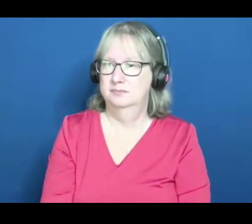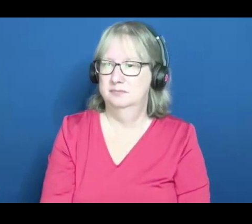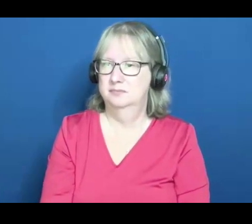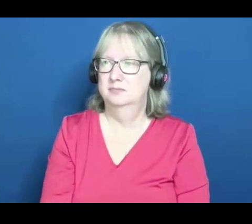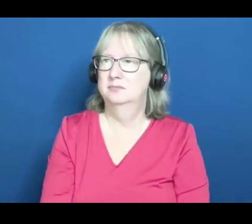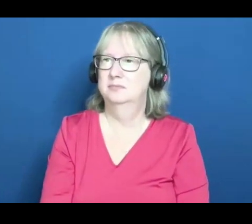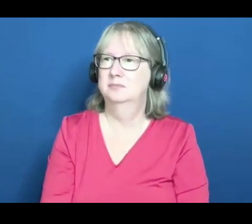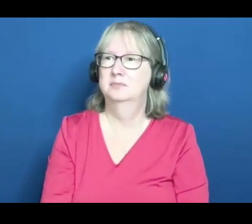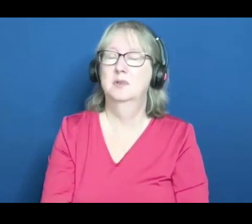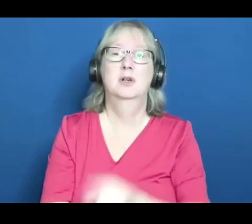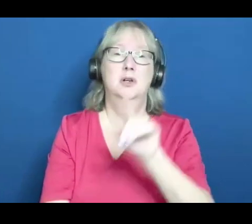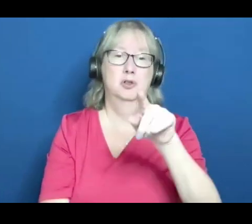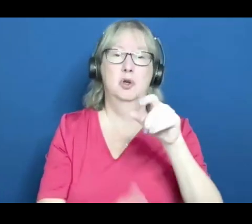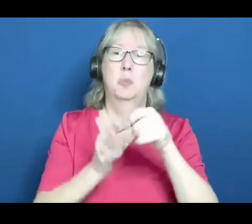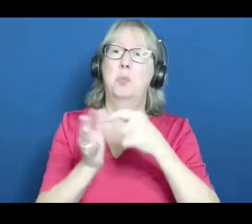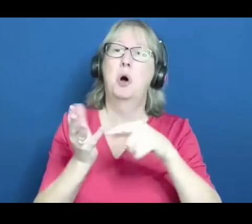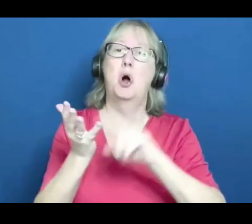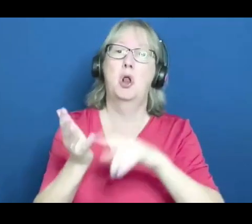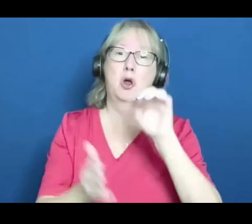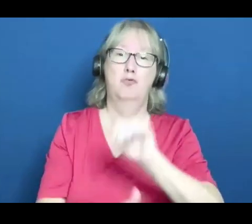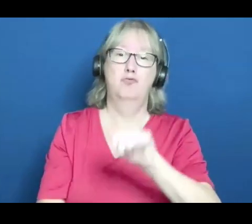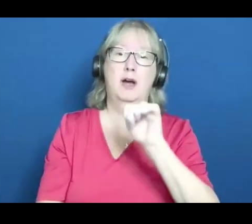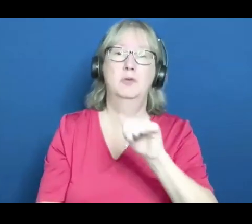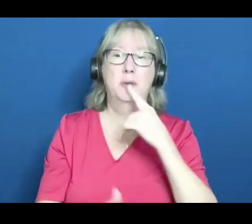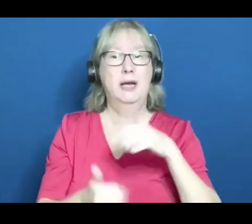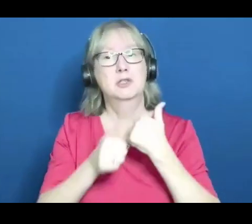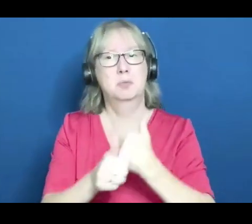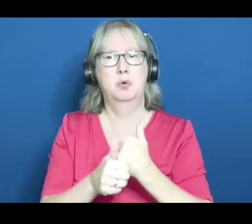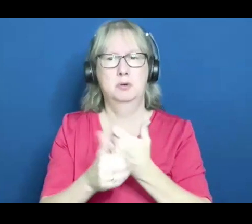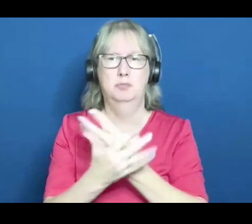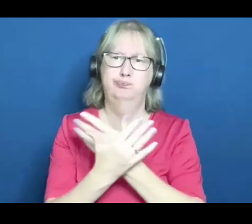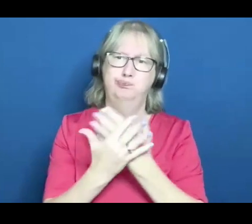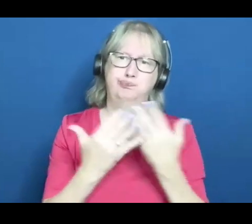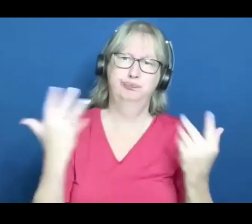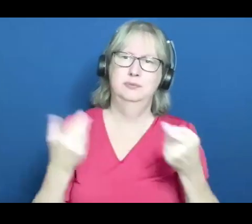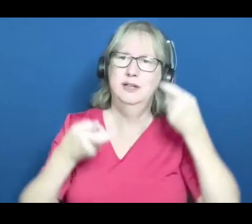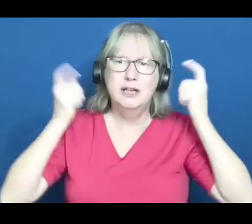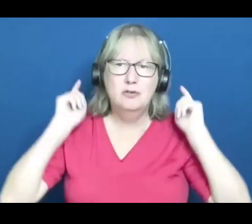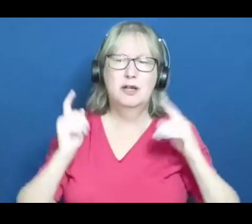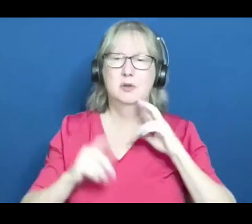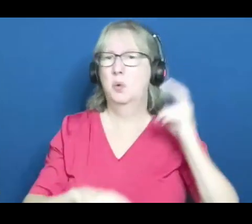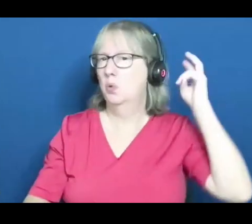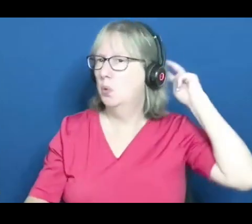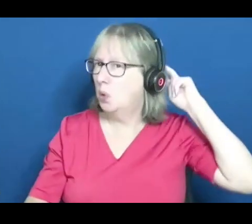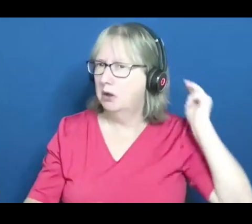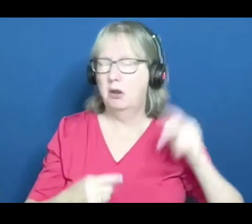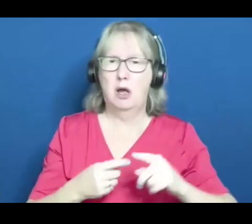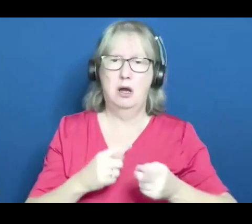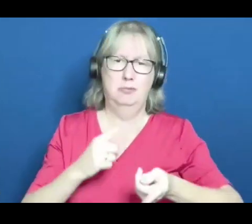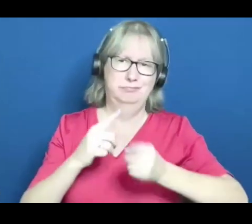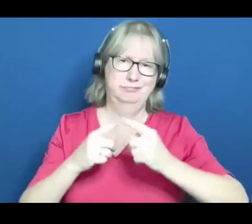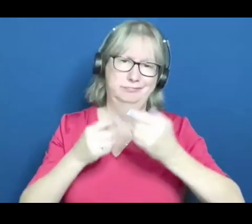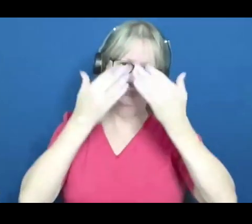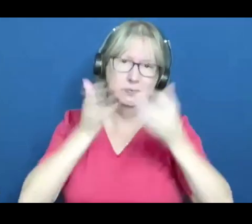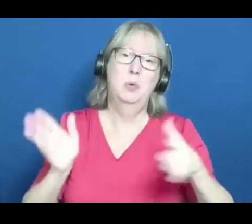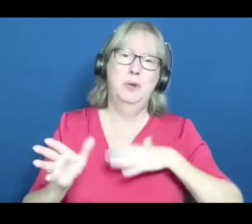So like Paul said, the majority of hearing aids we can support in different ways, like with the cochlear ones, etc. We just need to know the make